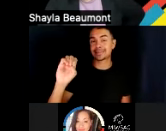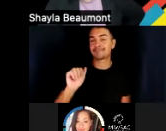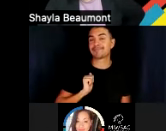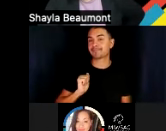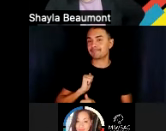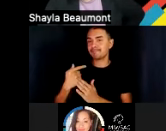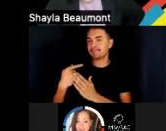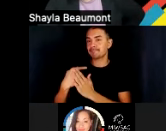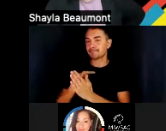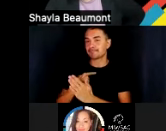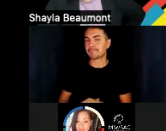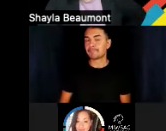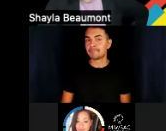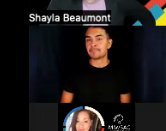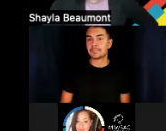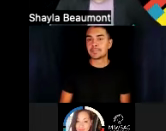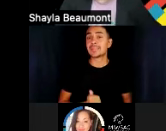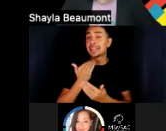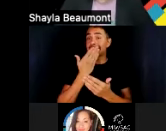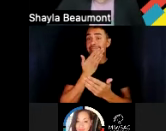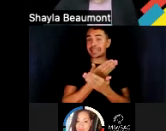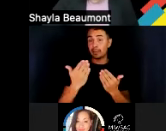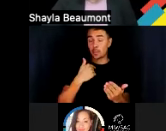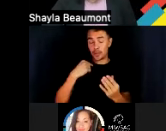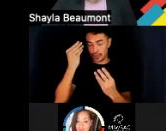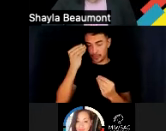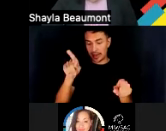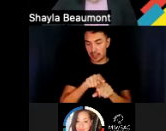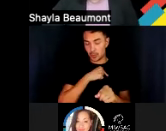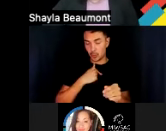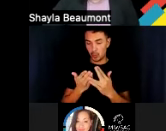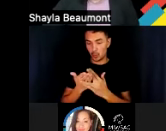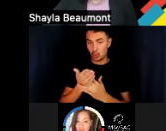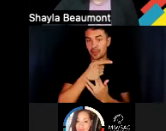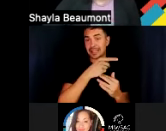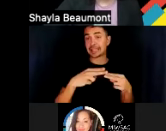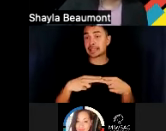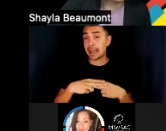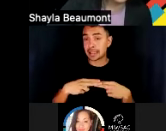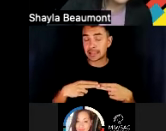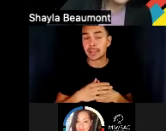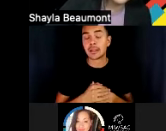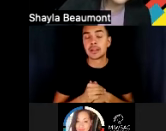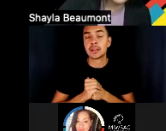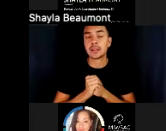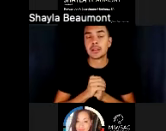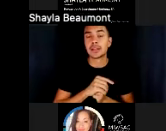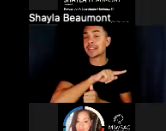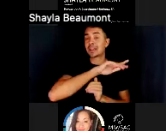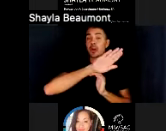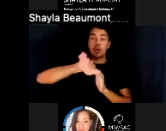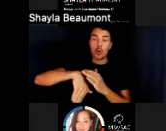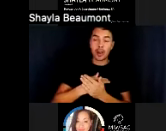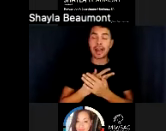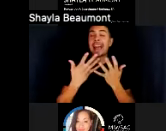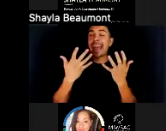And I think something to think about as we're kind of going through these slides as well is that these are all very